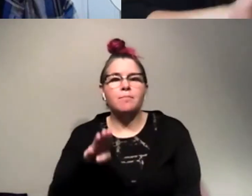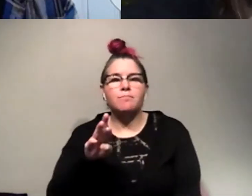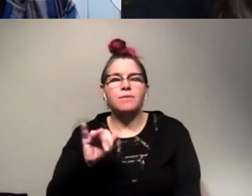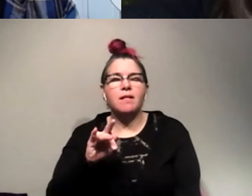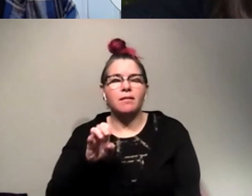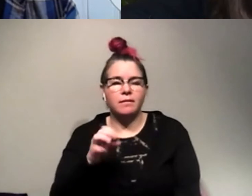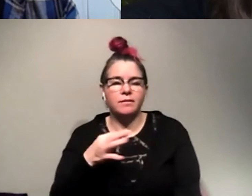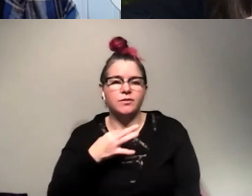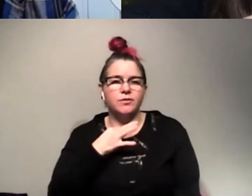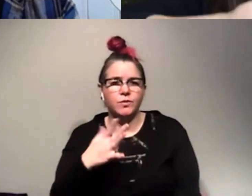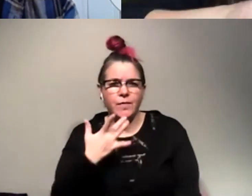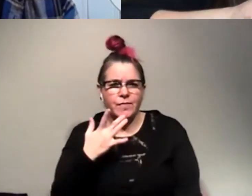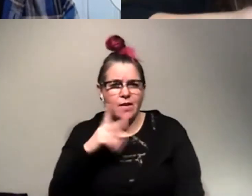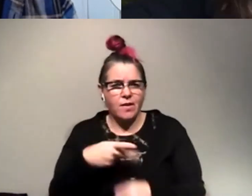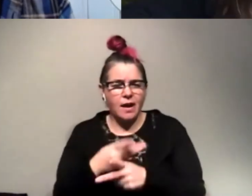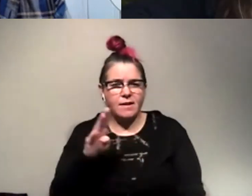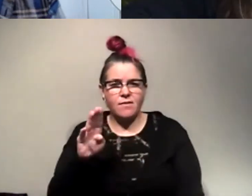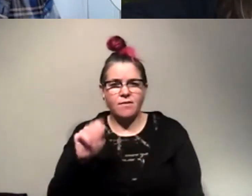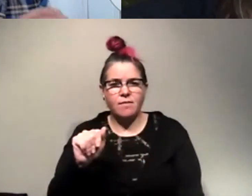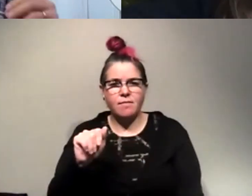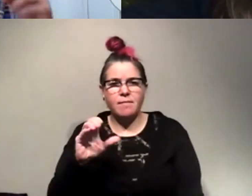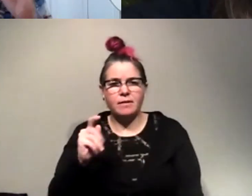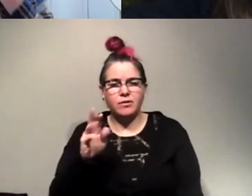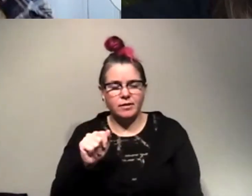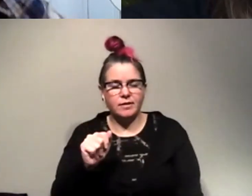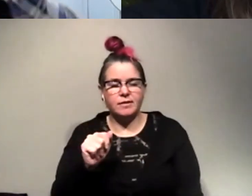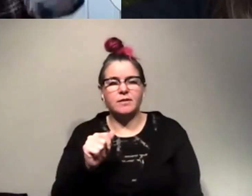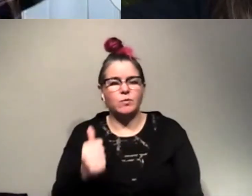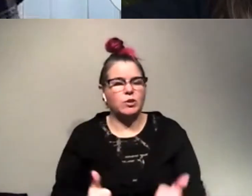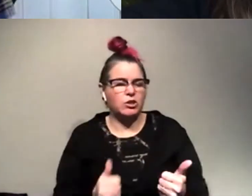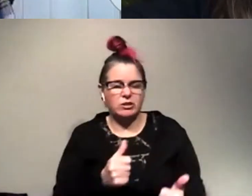your favorite type of bacteria and your least favorite type of bacteria?